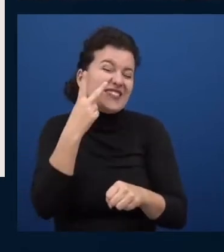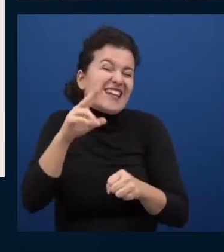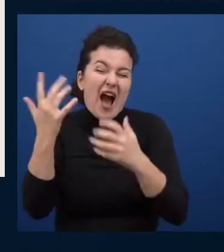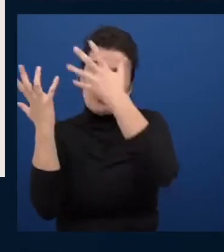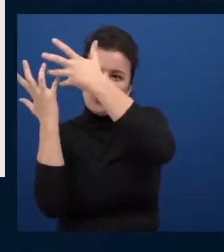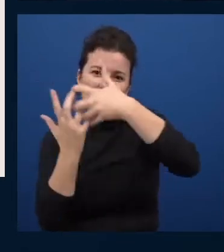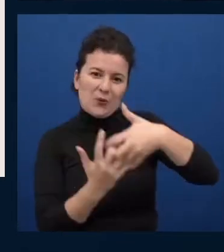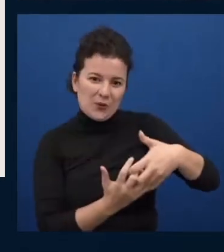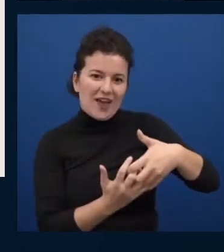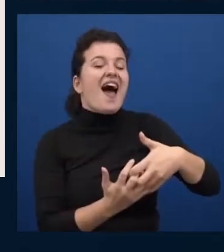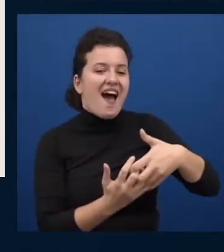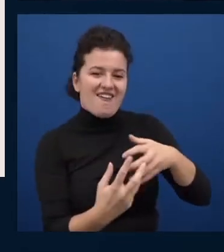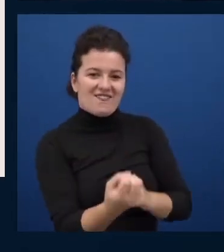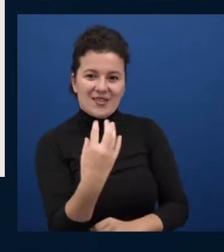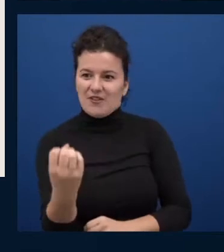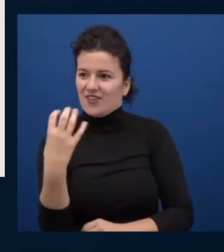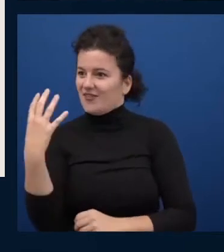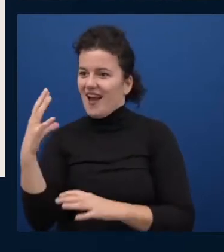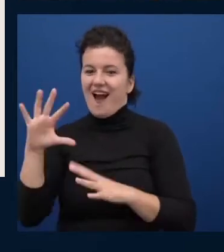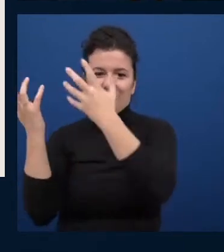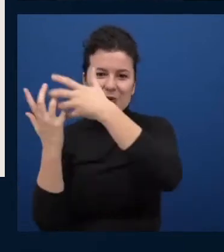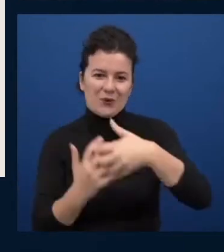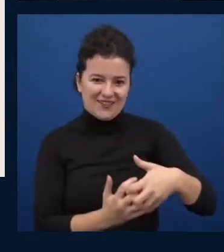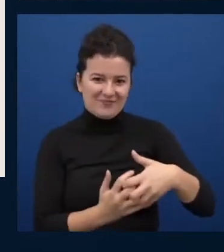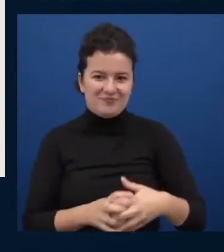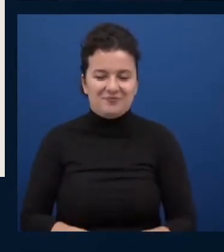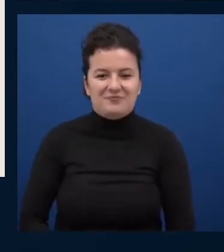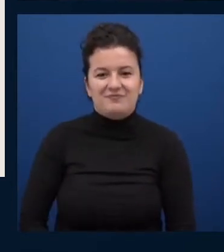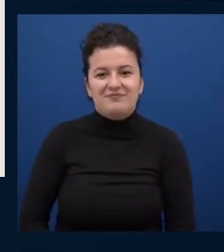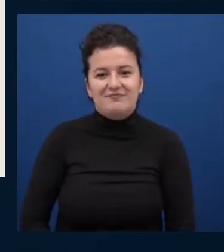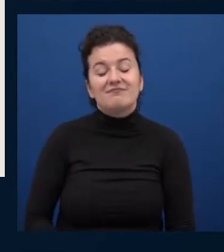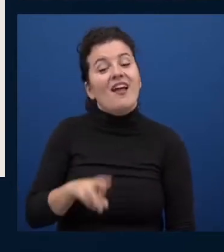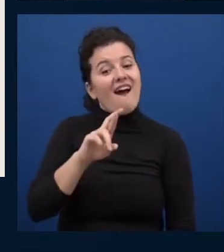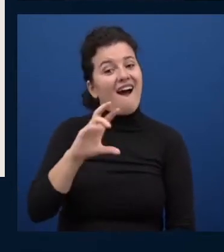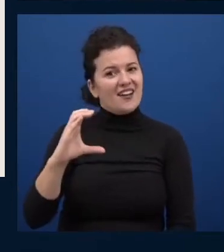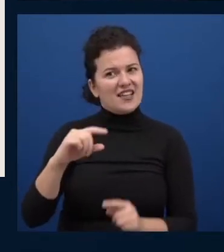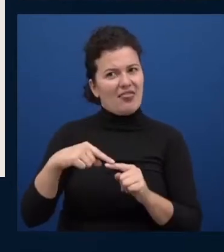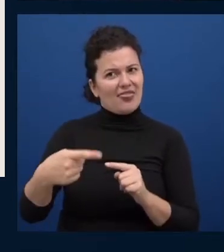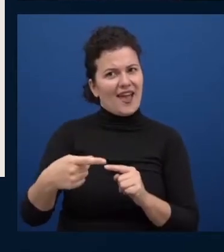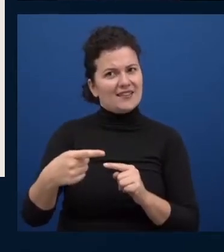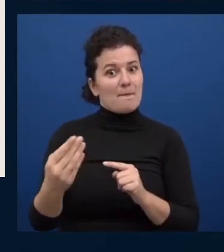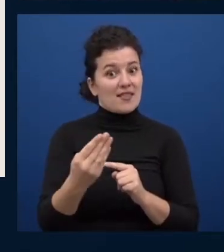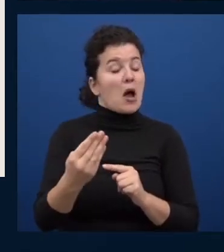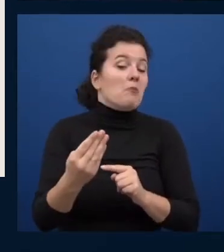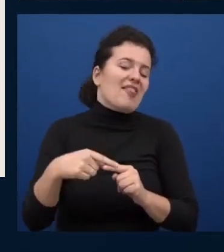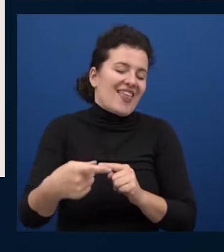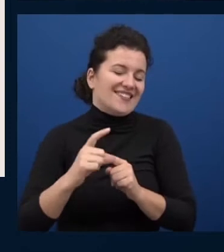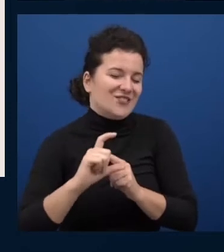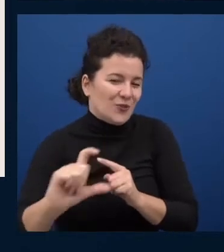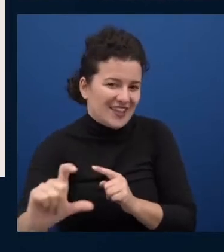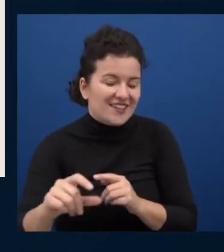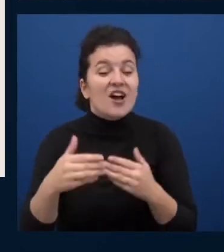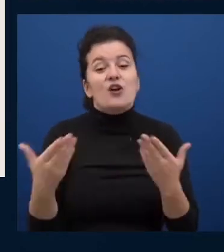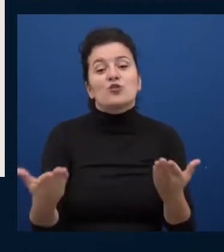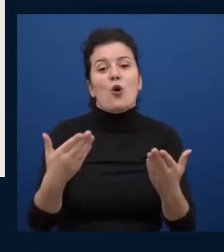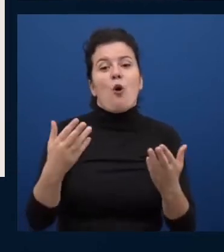for the way that we've set up HQ. So RC next Monday or next week, and we're aiming for a final